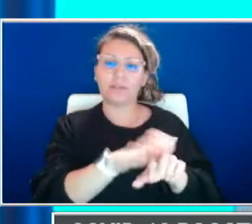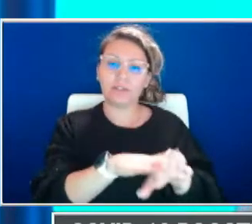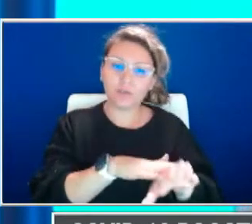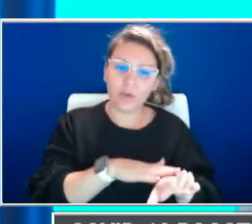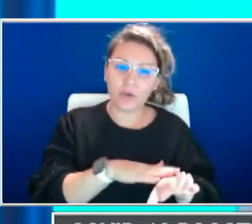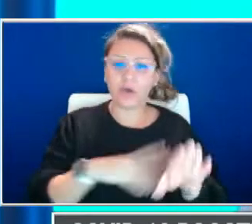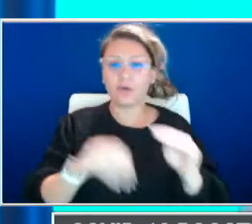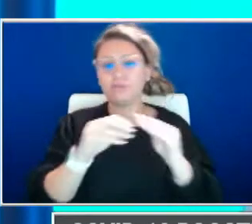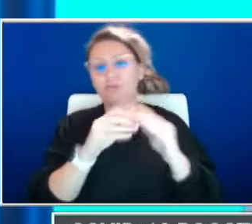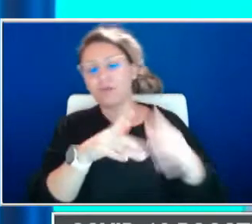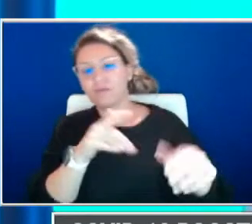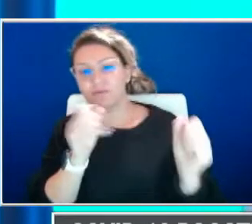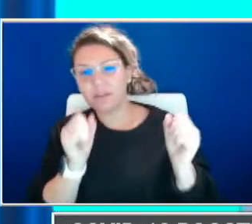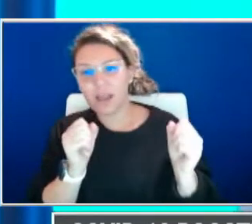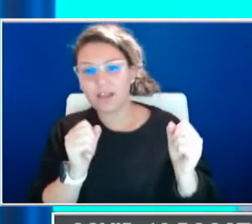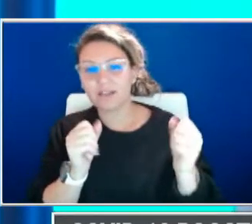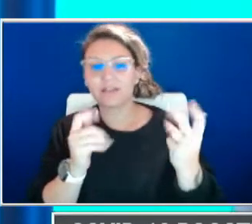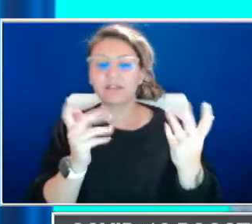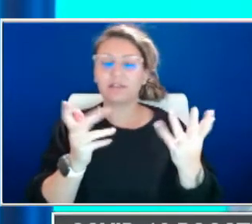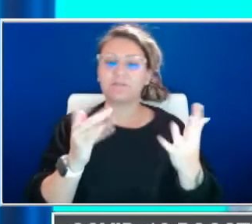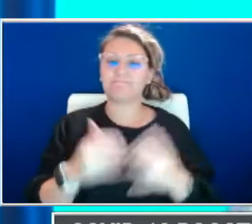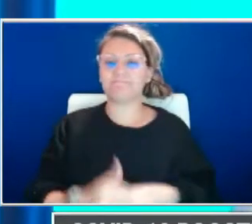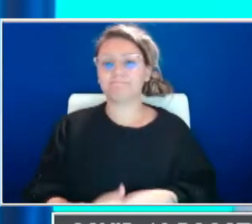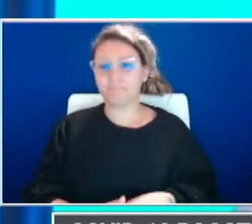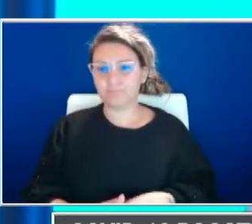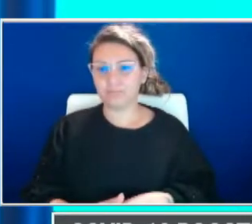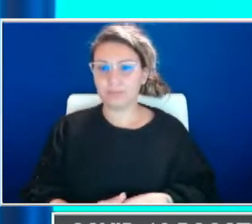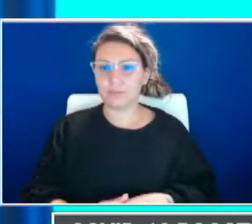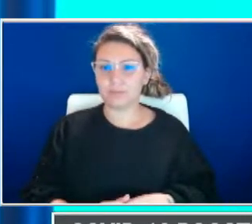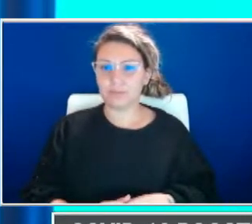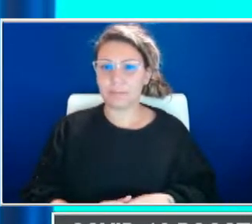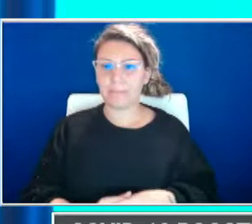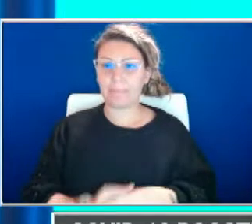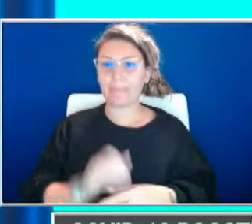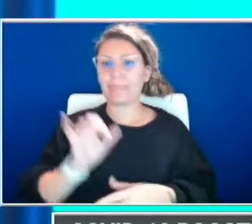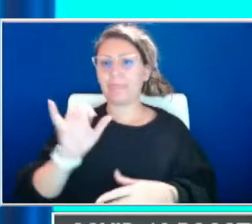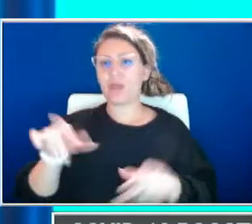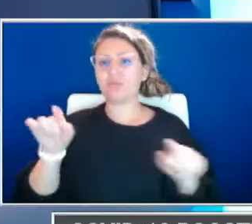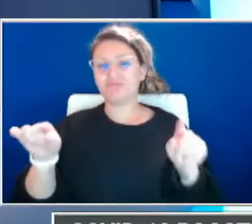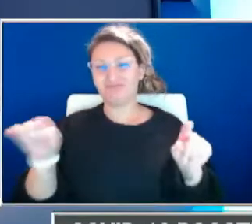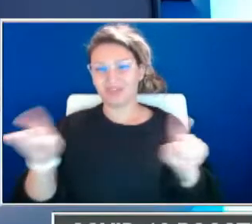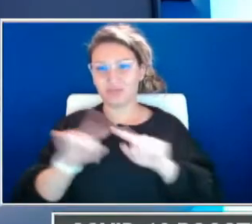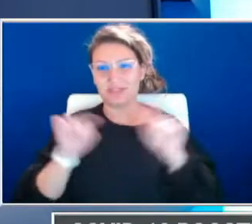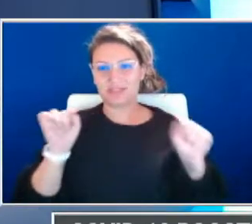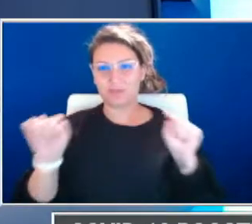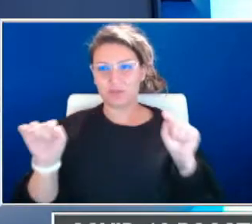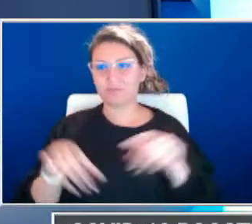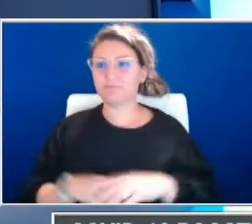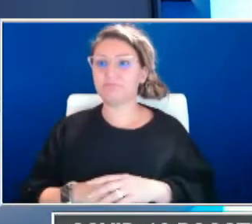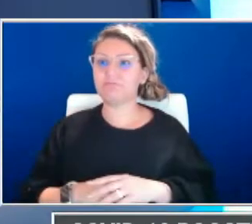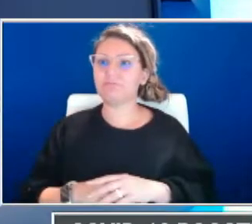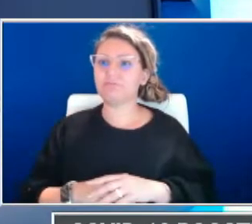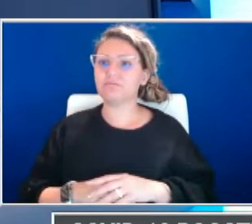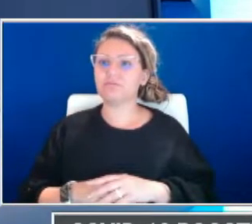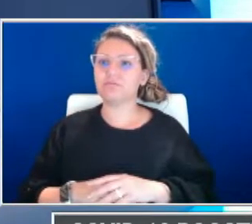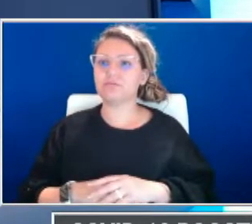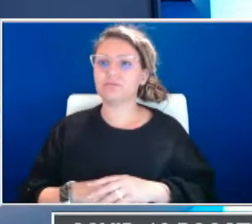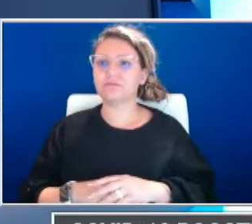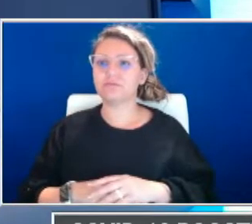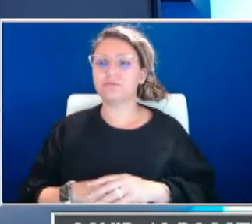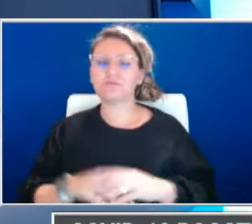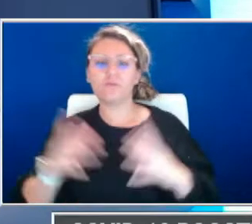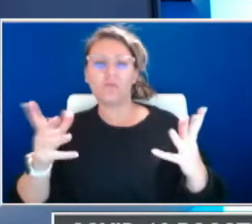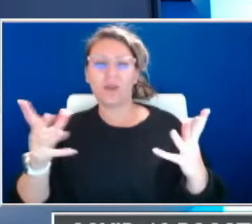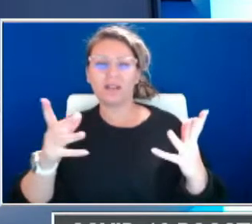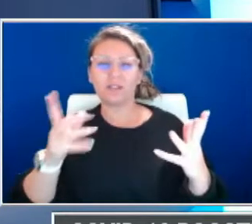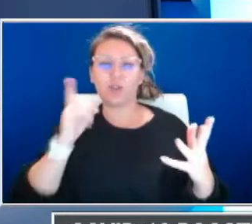growing. Those are the main differences. So what's the long-term follow-up for